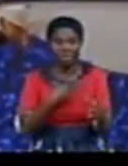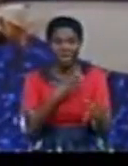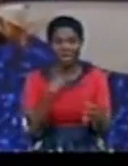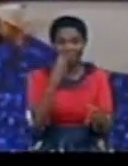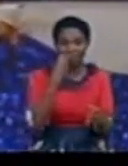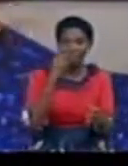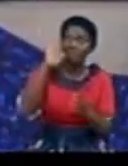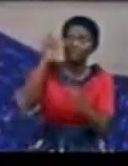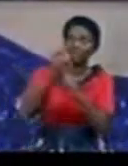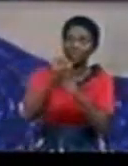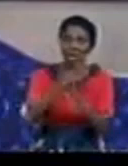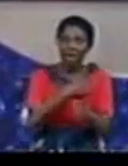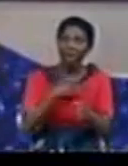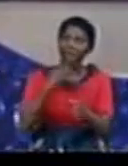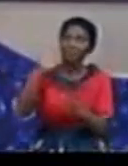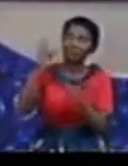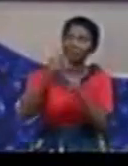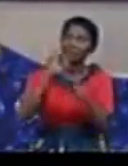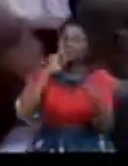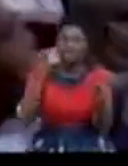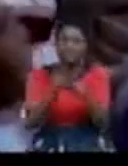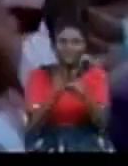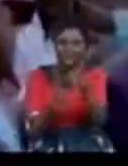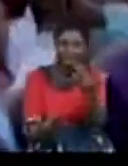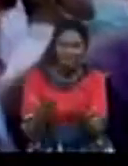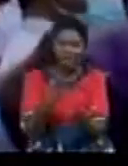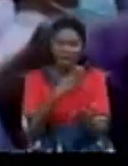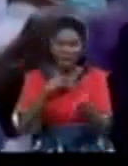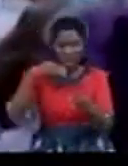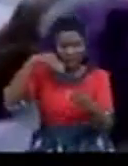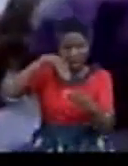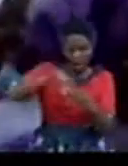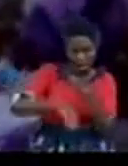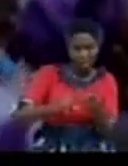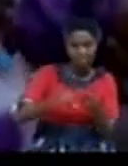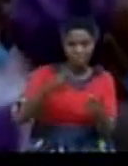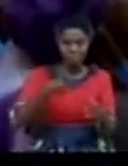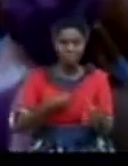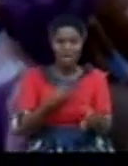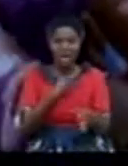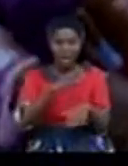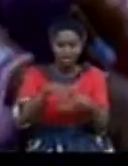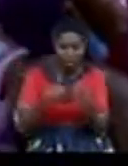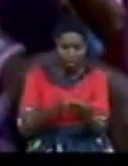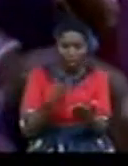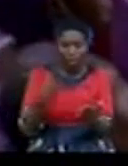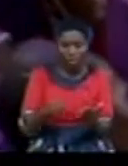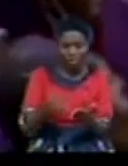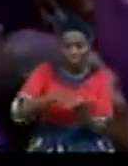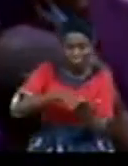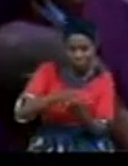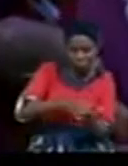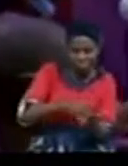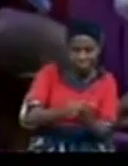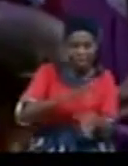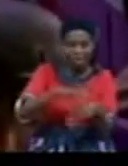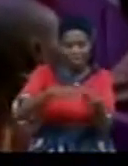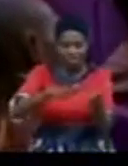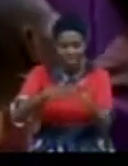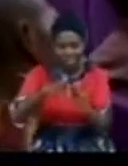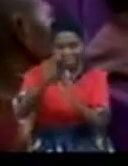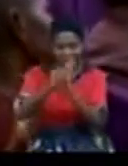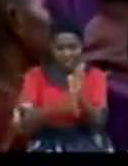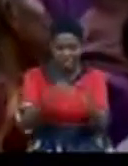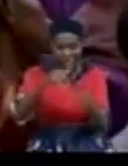word is like fire, and it gets into me, and then all the deadness in my nature, all the deadness in